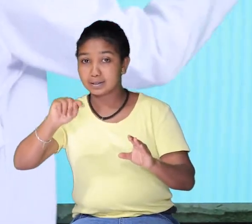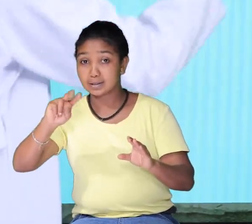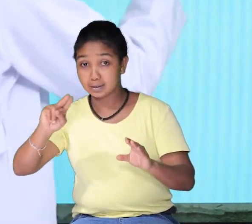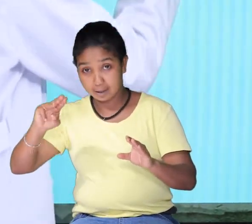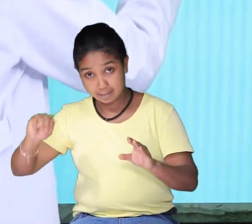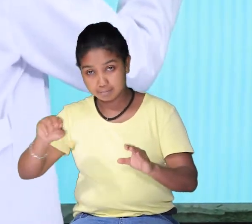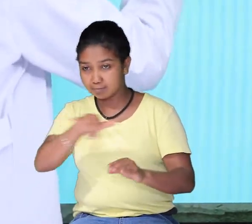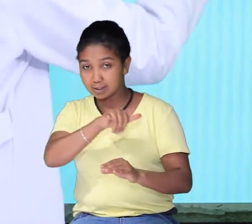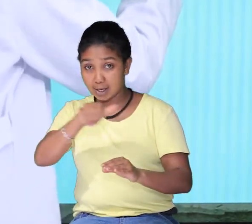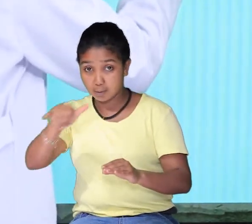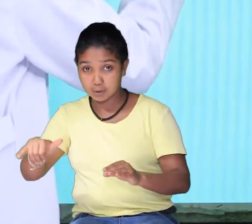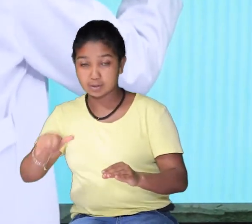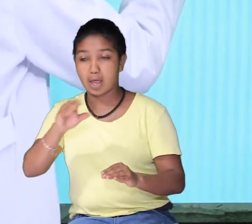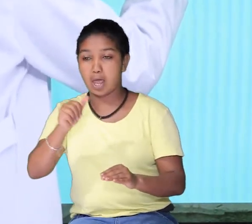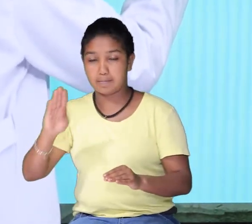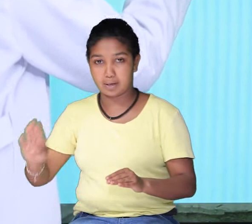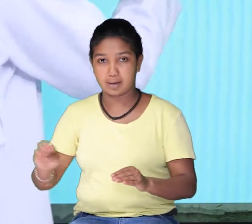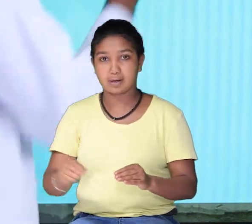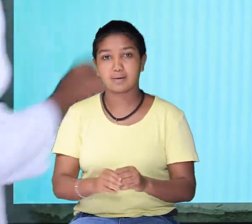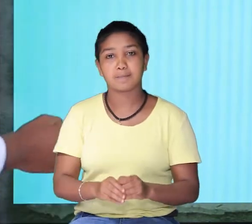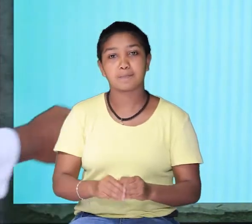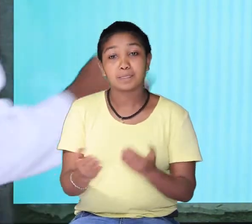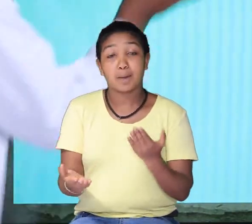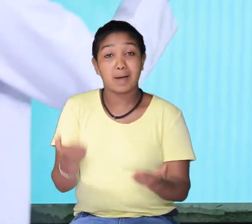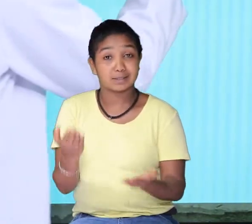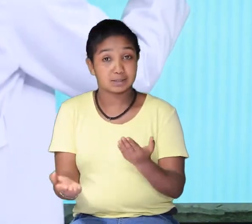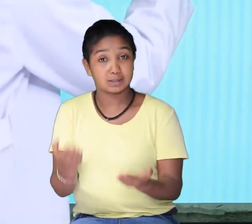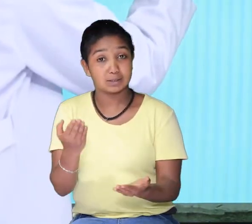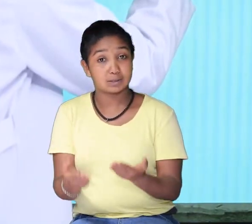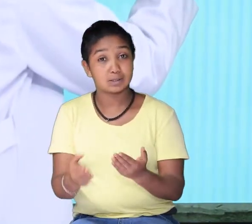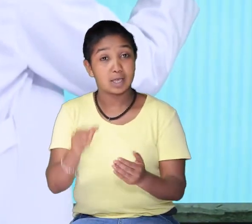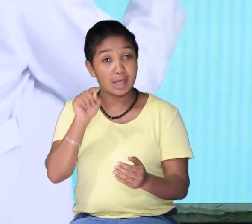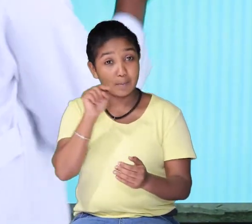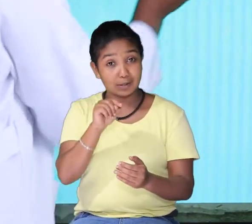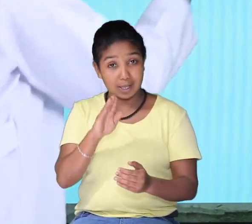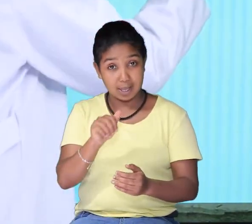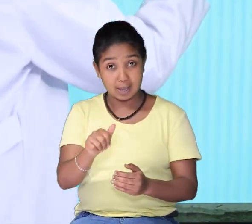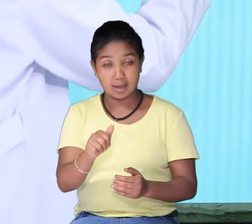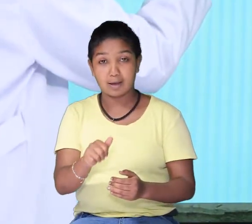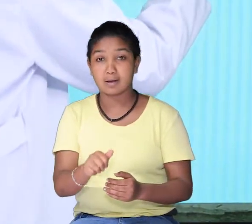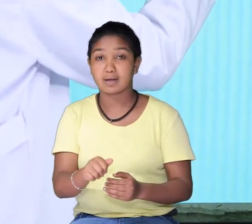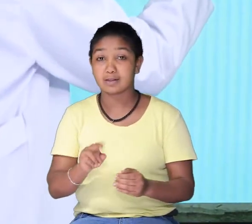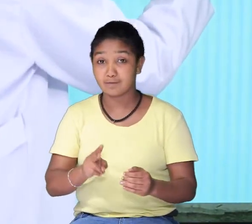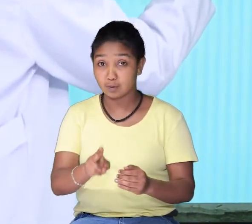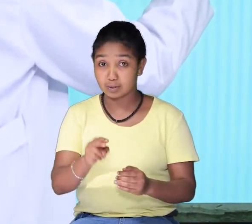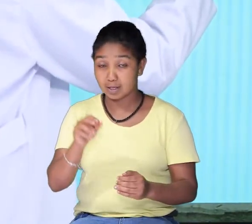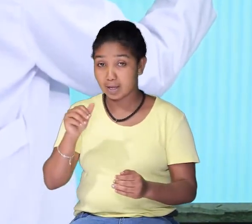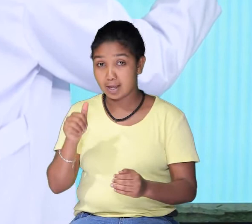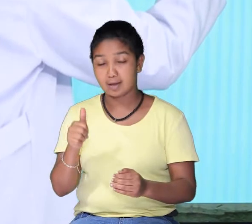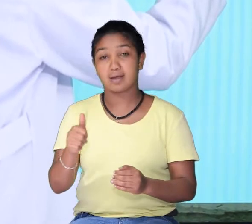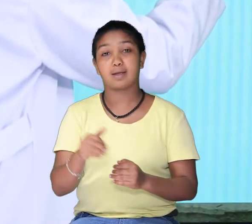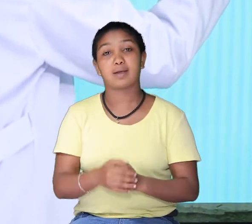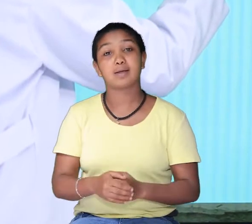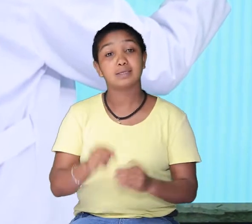B, remains the same. And mass, okay, mass at point A, the velocity at point